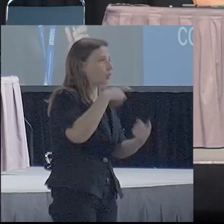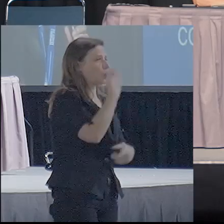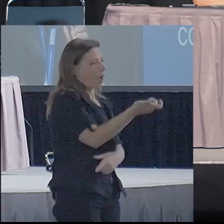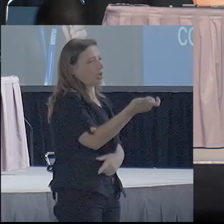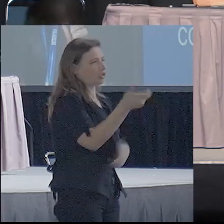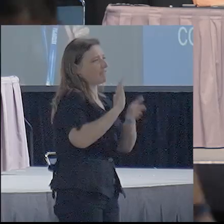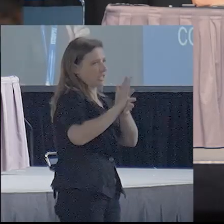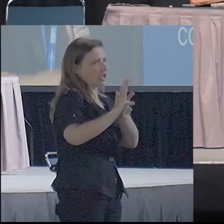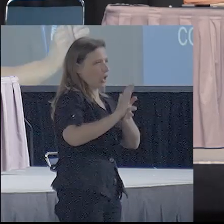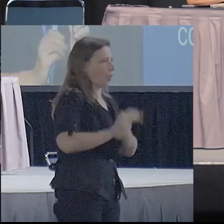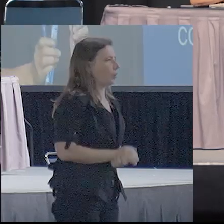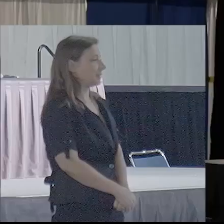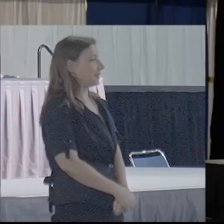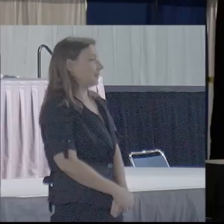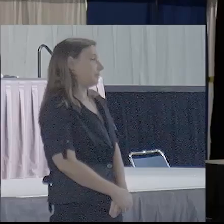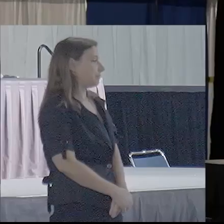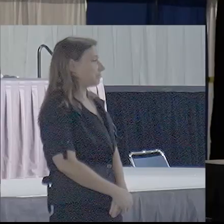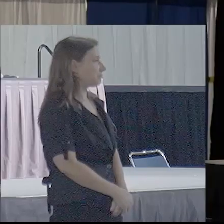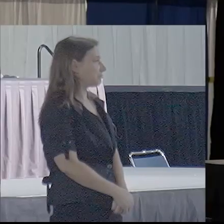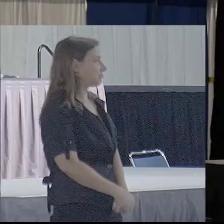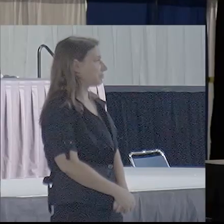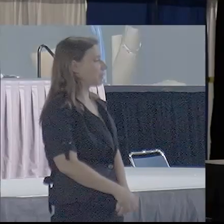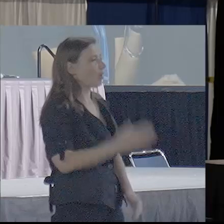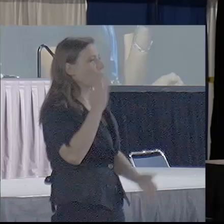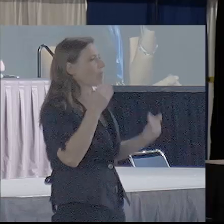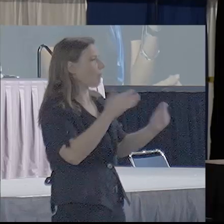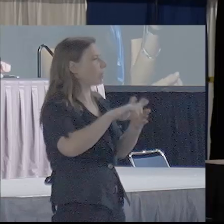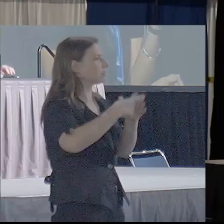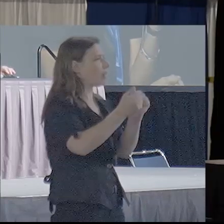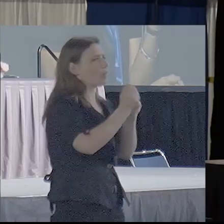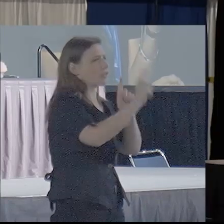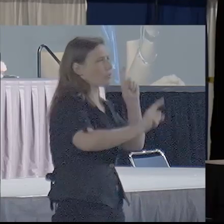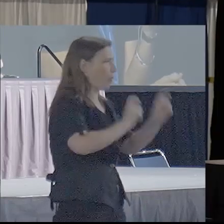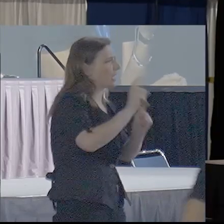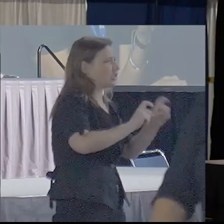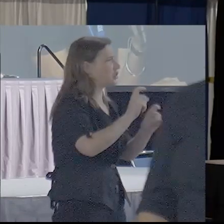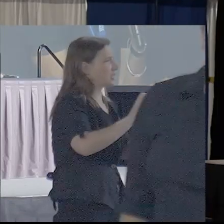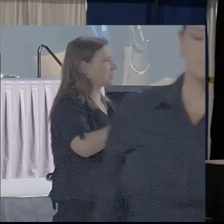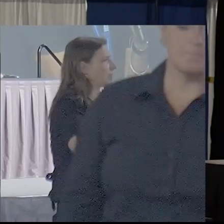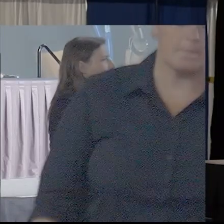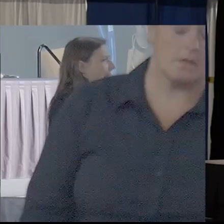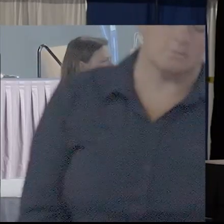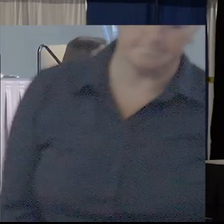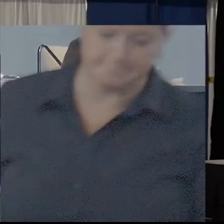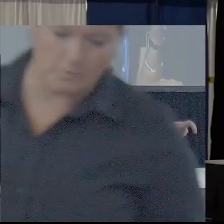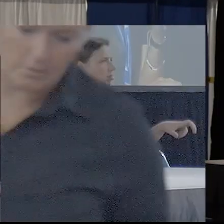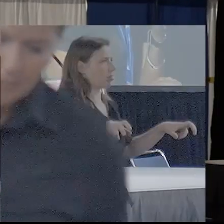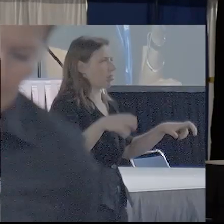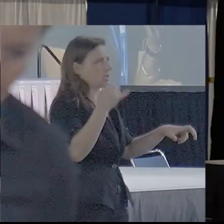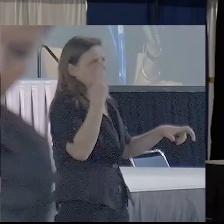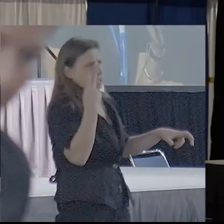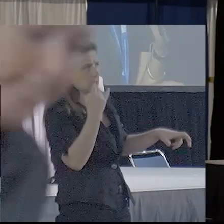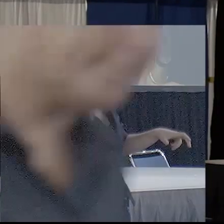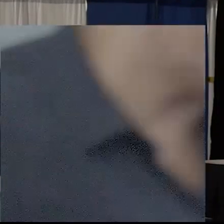quick. So let's give a look at that. All right, well, we'll go ahead and start with our questions then for the panel and see if we can get